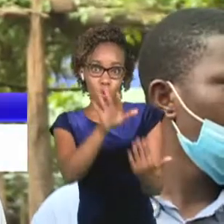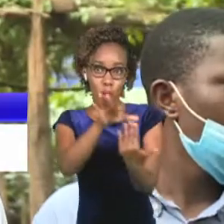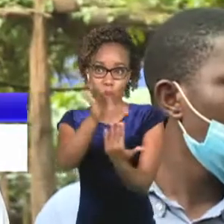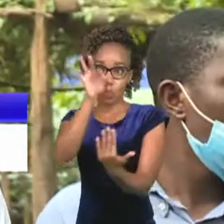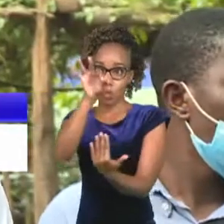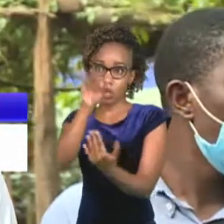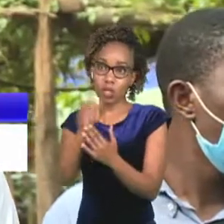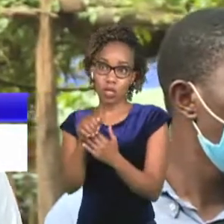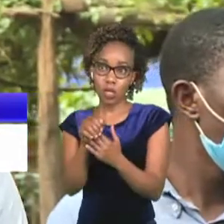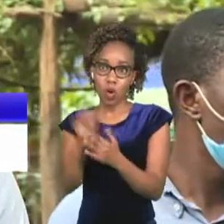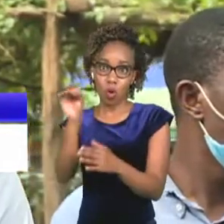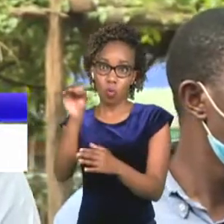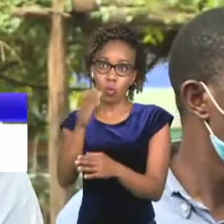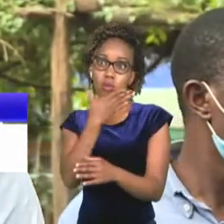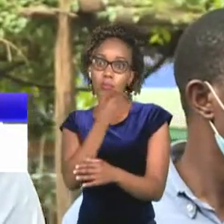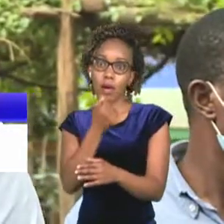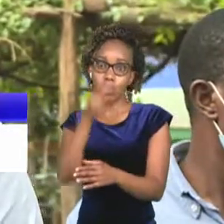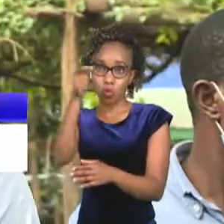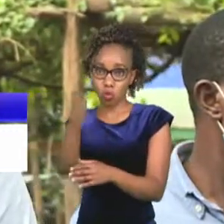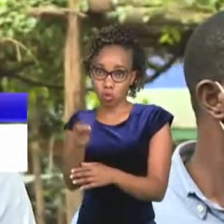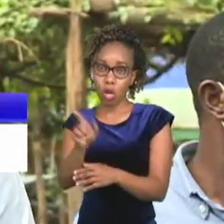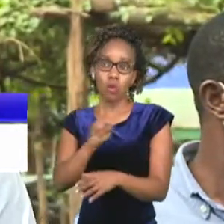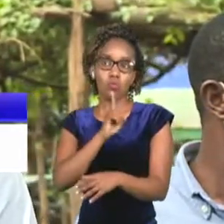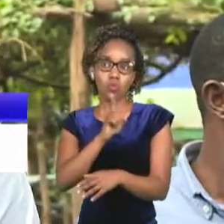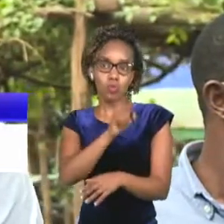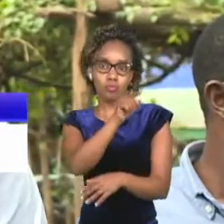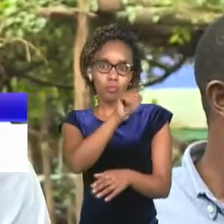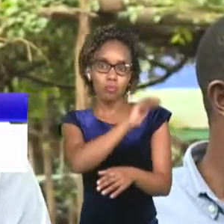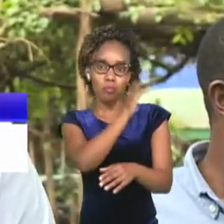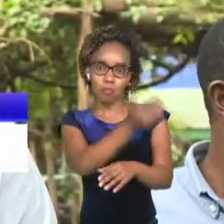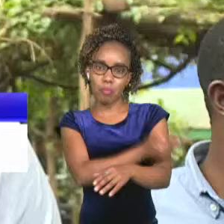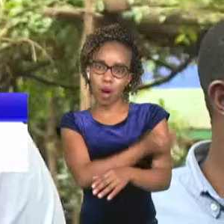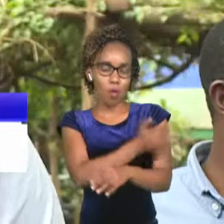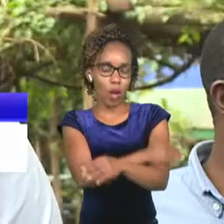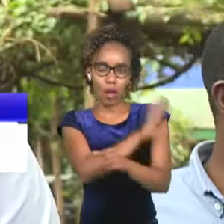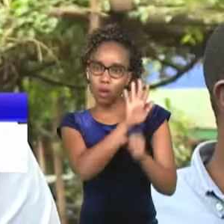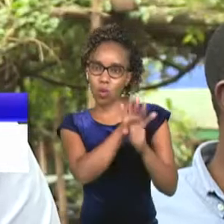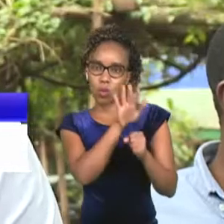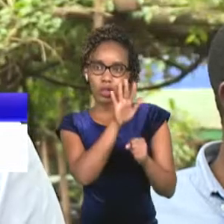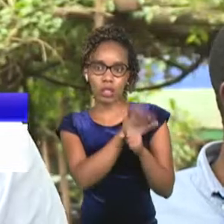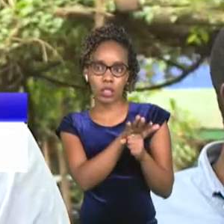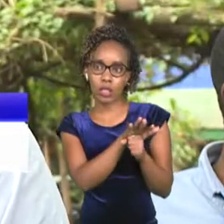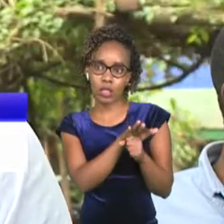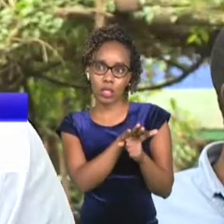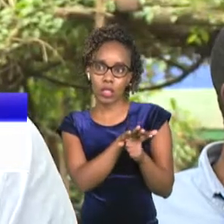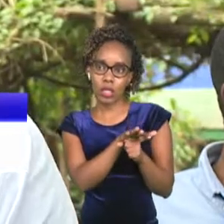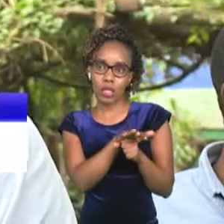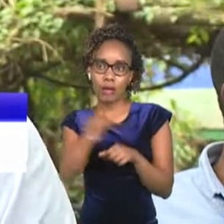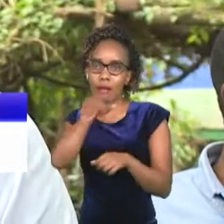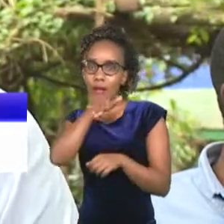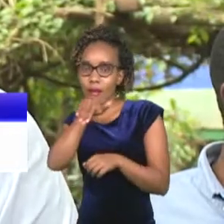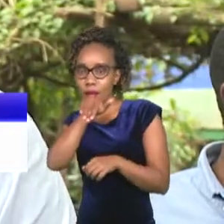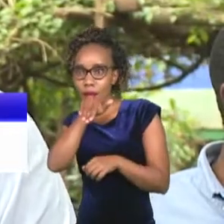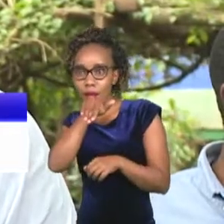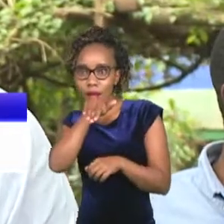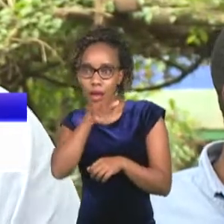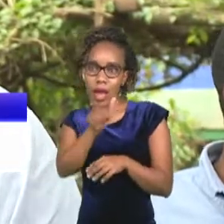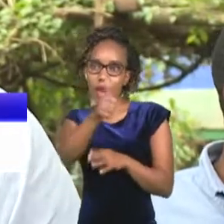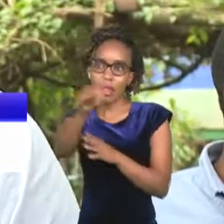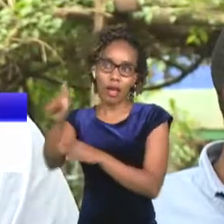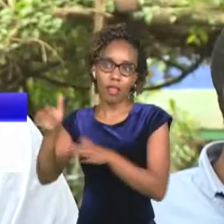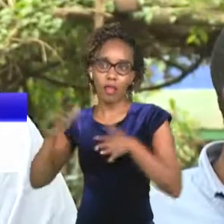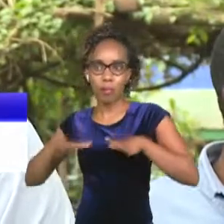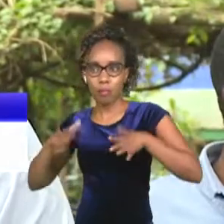the ombudsman to the judiciary. So unapata huyo mtu atakuwa na a lot of powers that hata wakina Raila na wengine